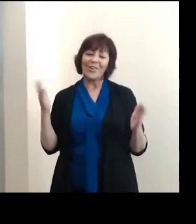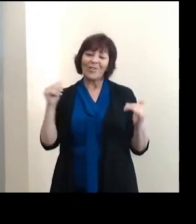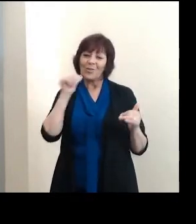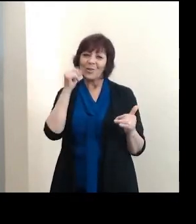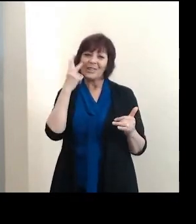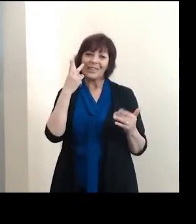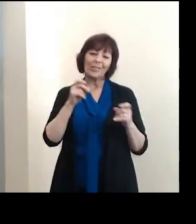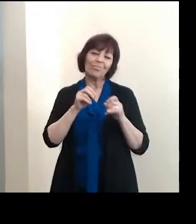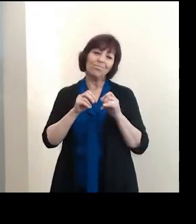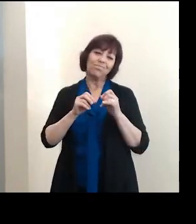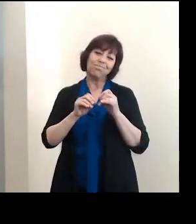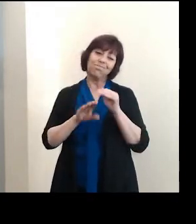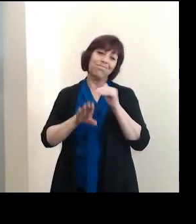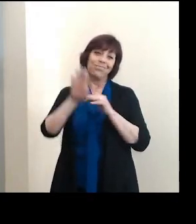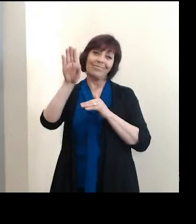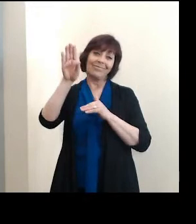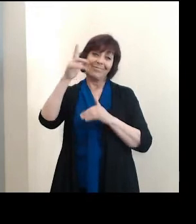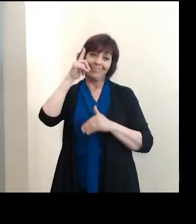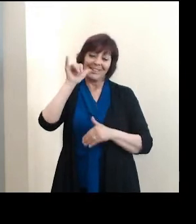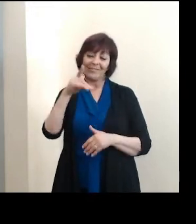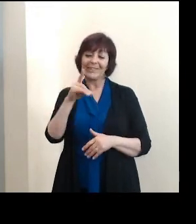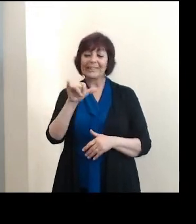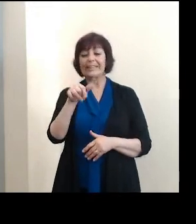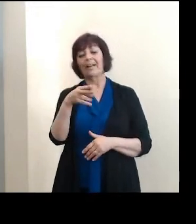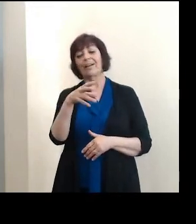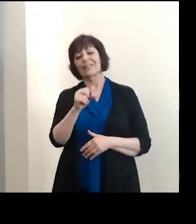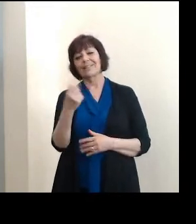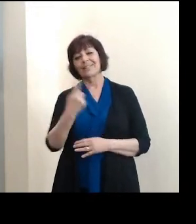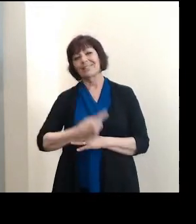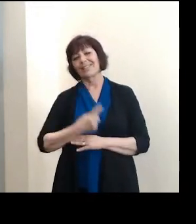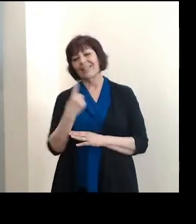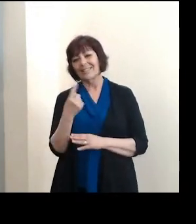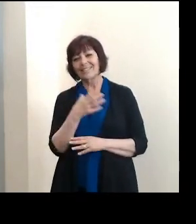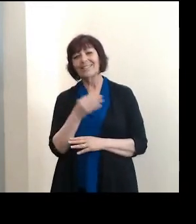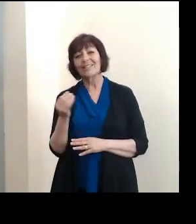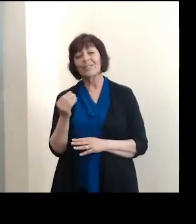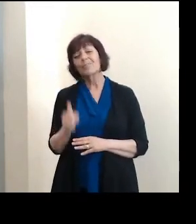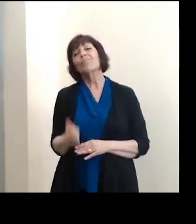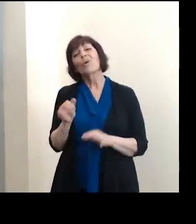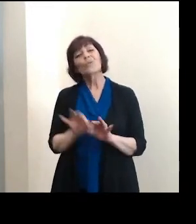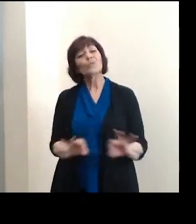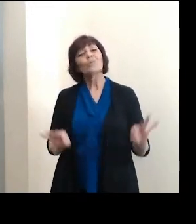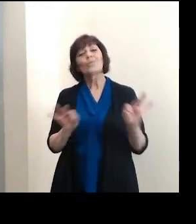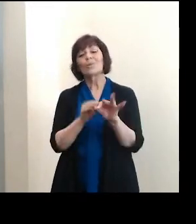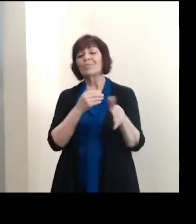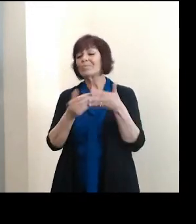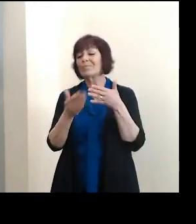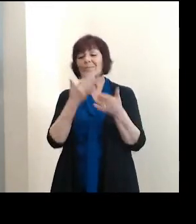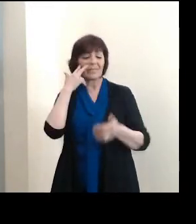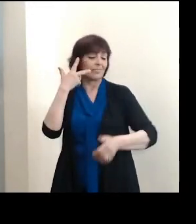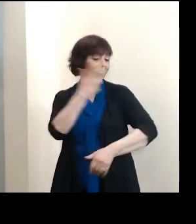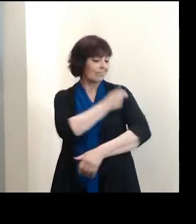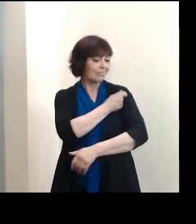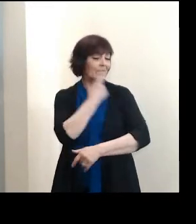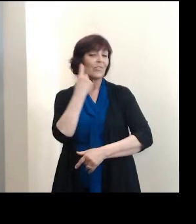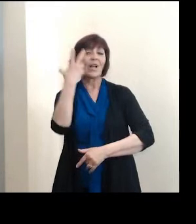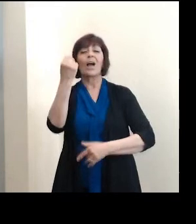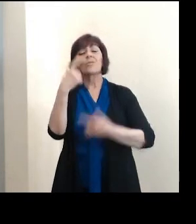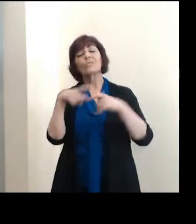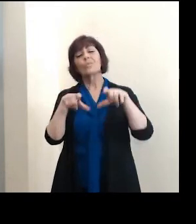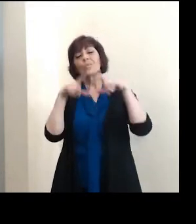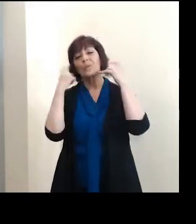see a big spike as a result of Dingus Day. And most importantly, even if you have been vaccinated, if you're out in public, please still wear your